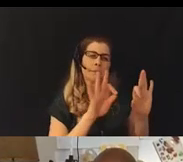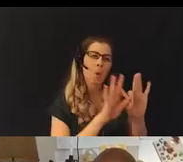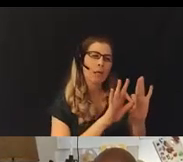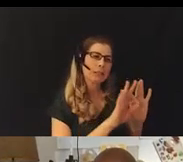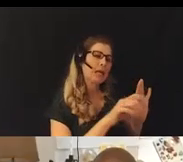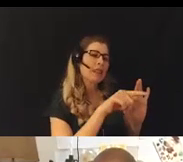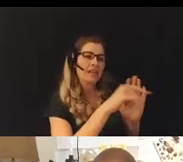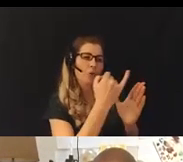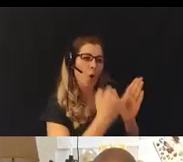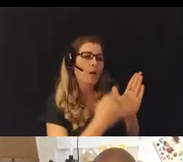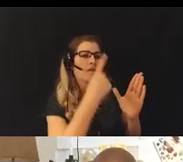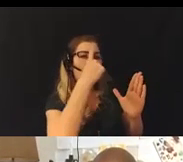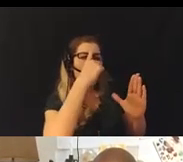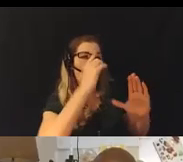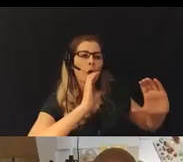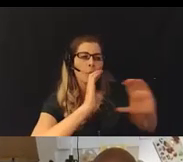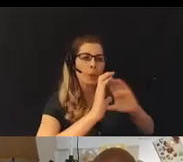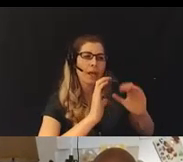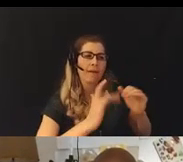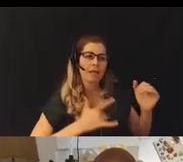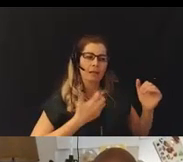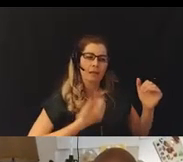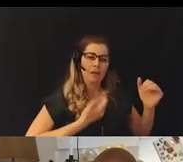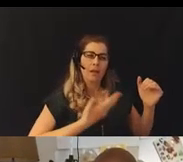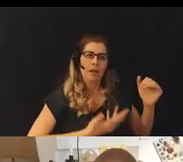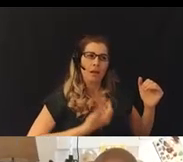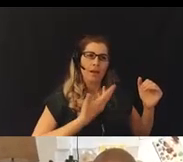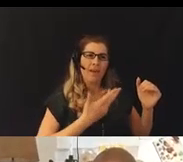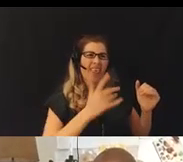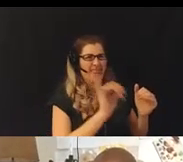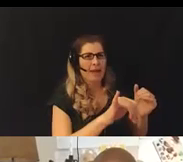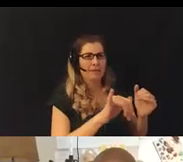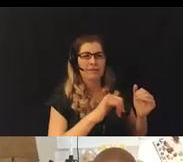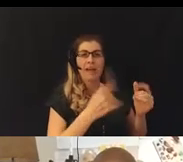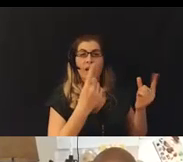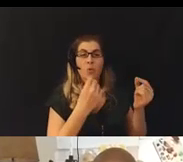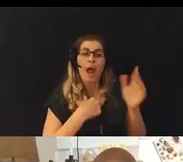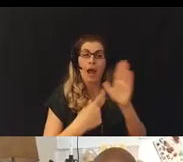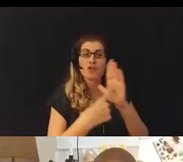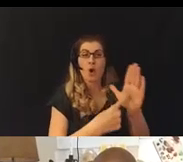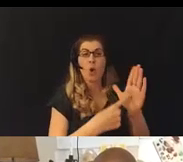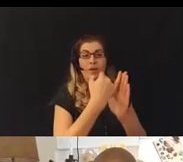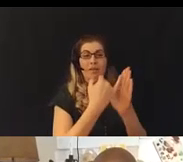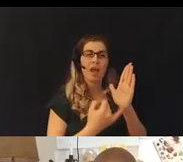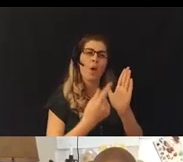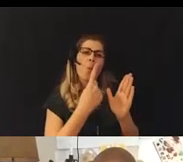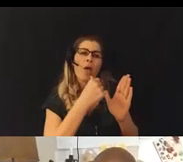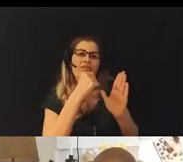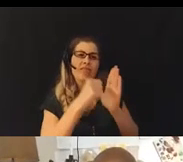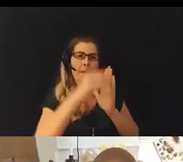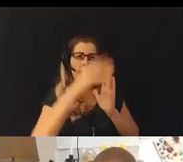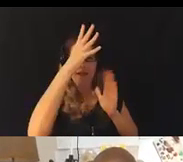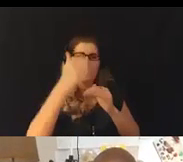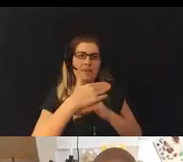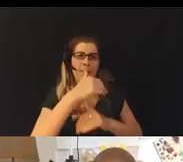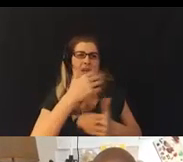communication solely. One of the ways that I try to do that at the beginning of the year is I show this painting that I did of a letter that my dad sent me from jail,